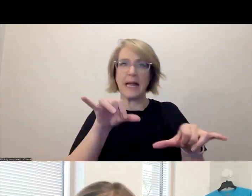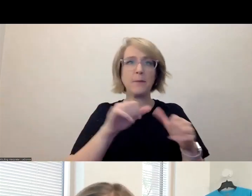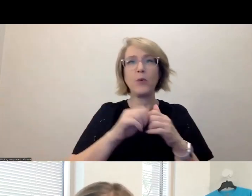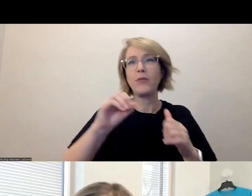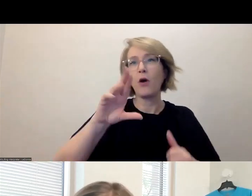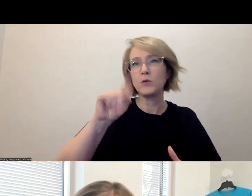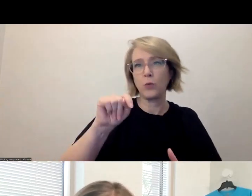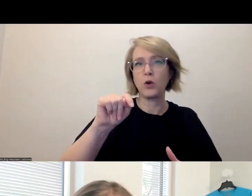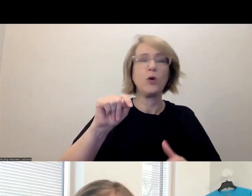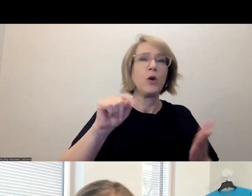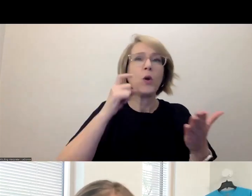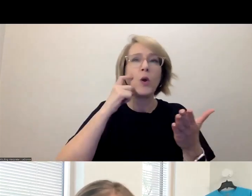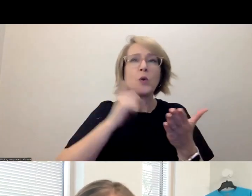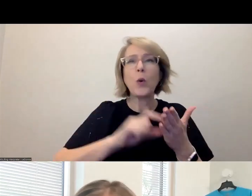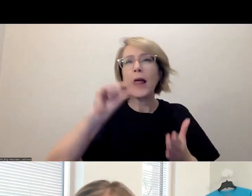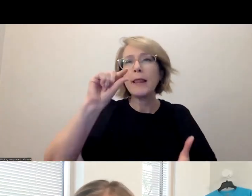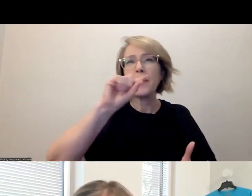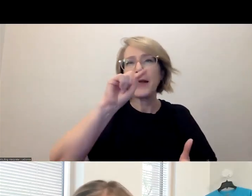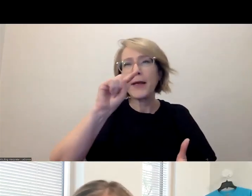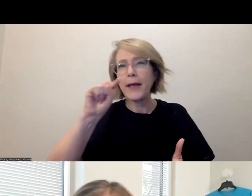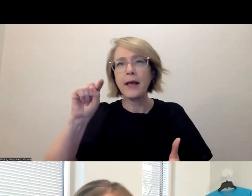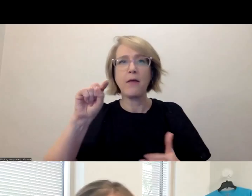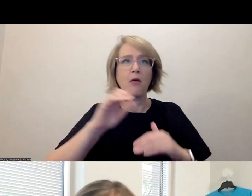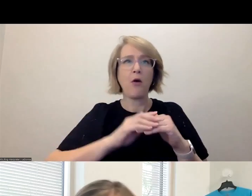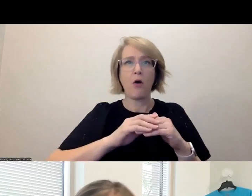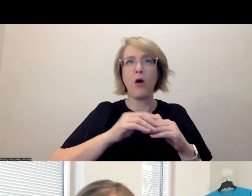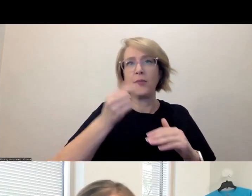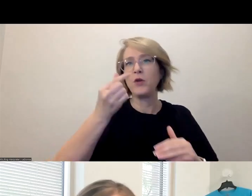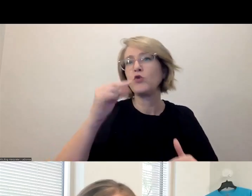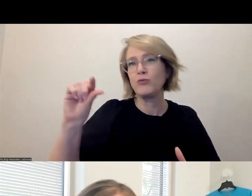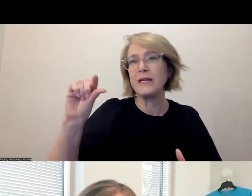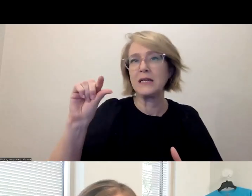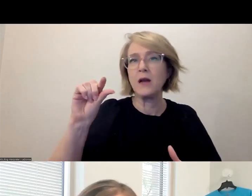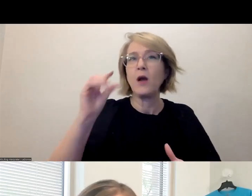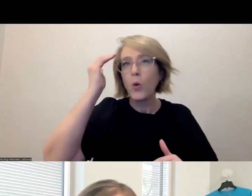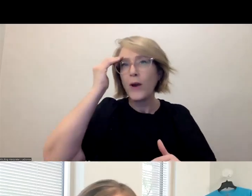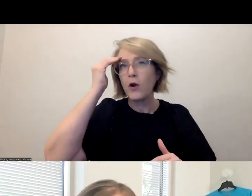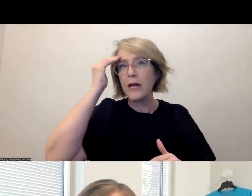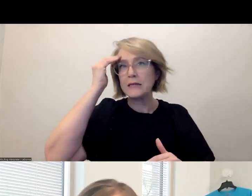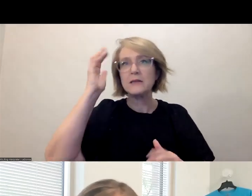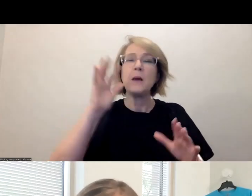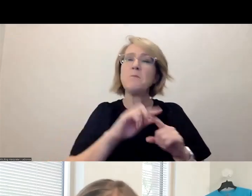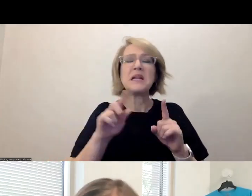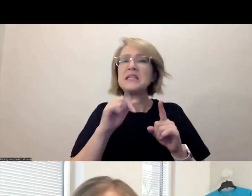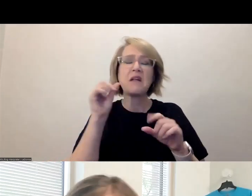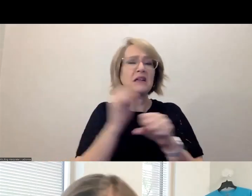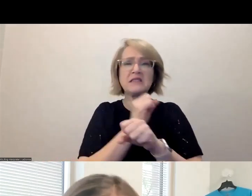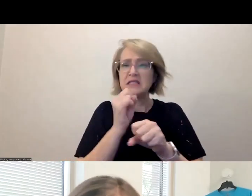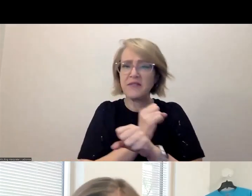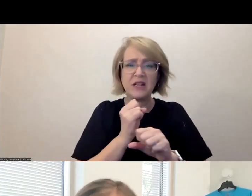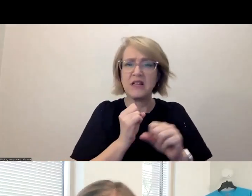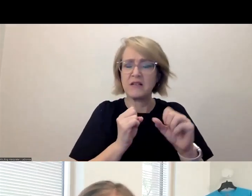there's a slight dip on that awareness line, but it's not statistically significant. So what's awareness versus